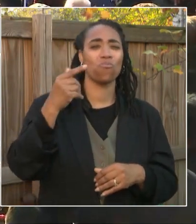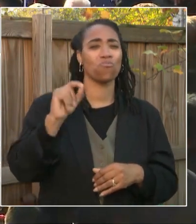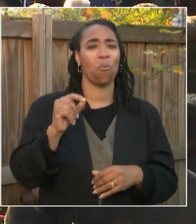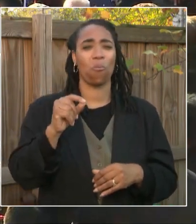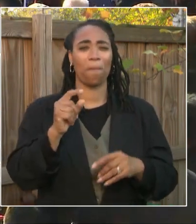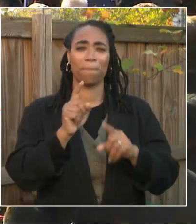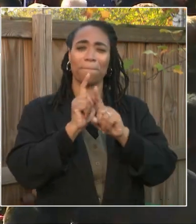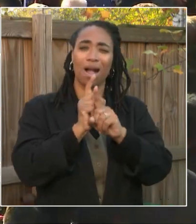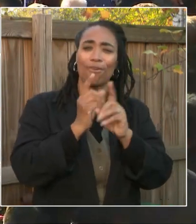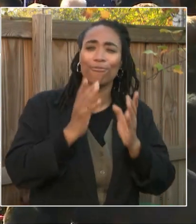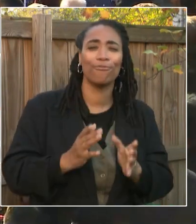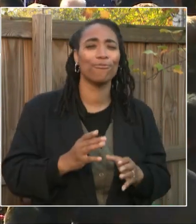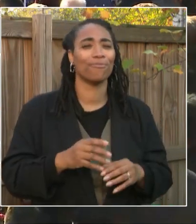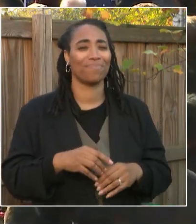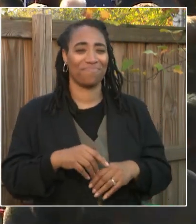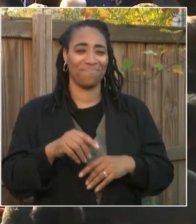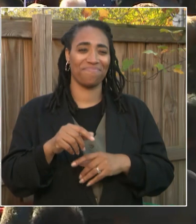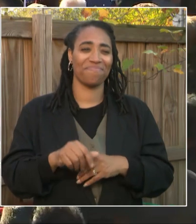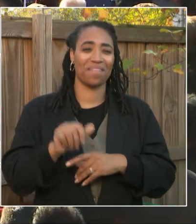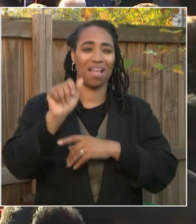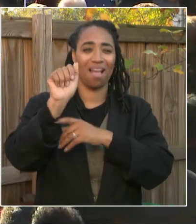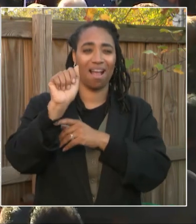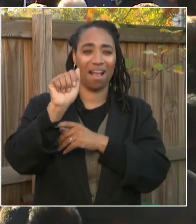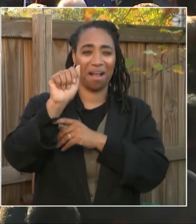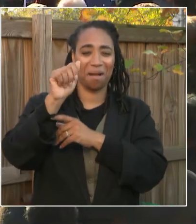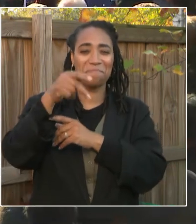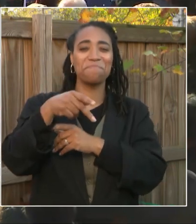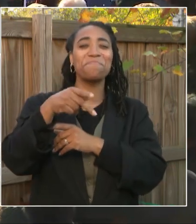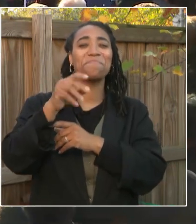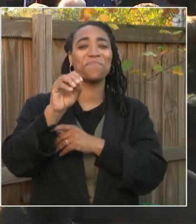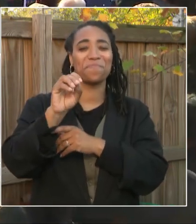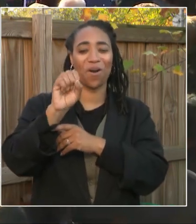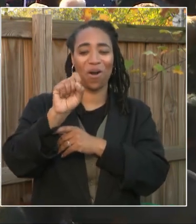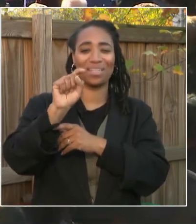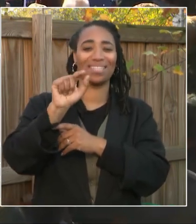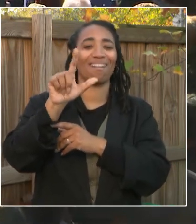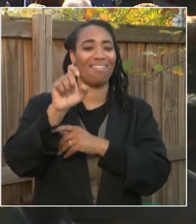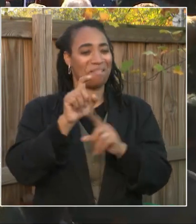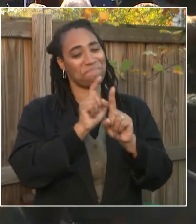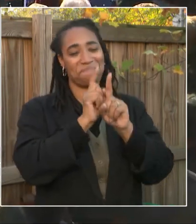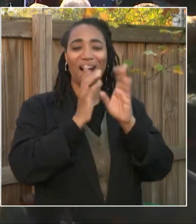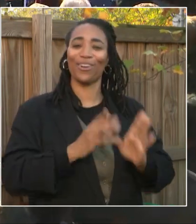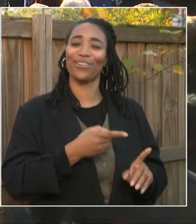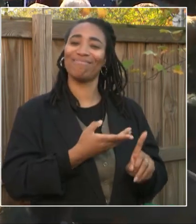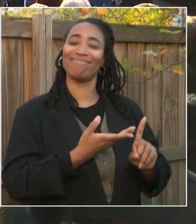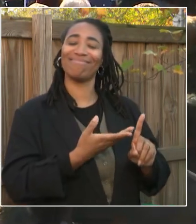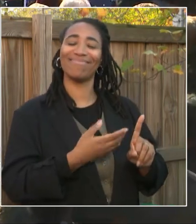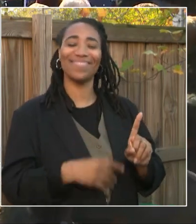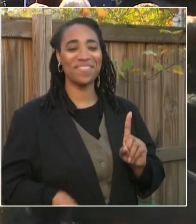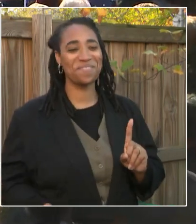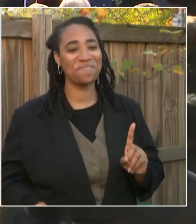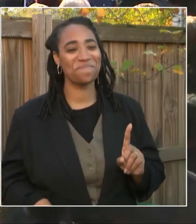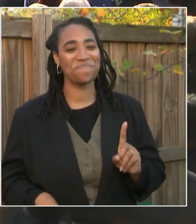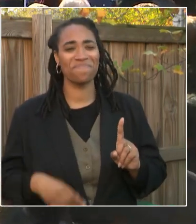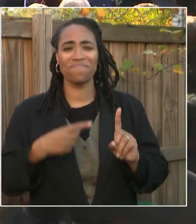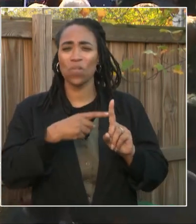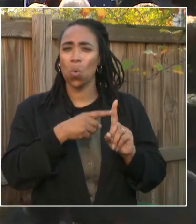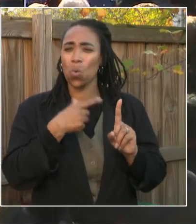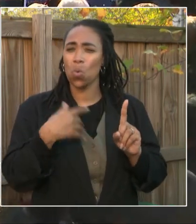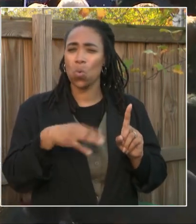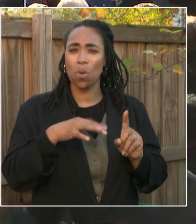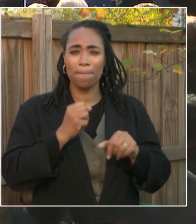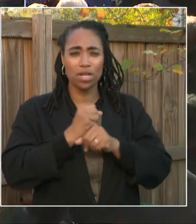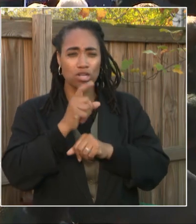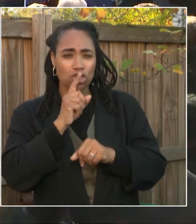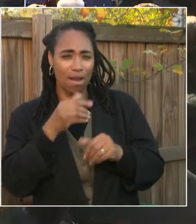to go to the highways and the byways and to press for this culture. He's been somebody who has fought to make sure that our young people are safe. He's